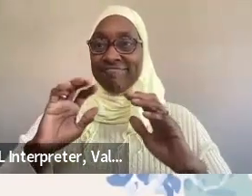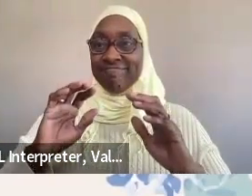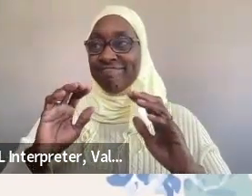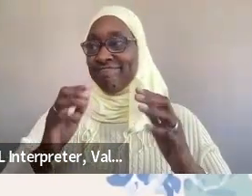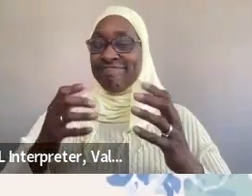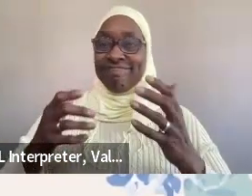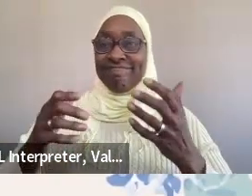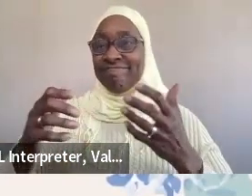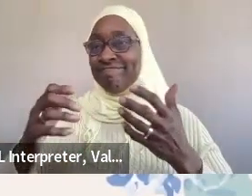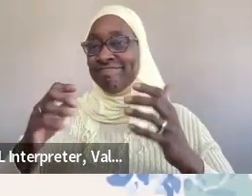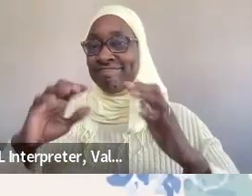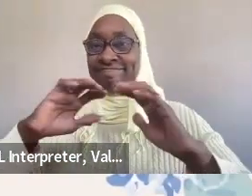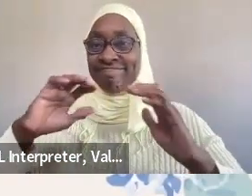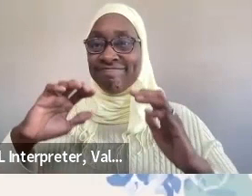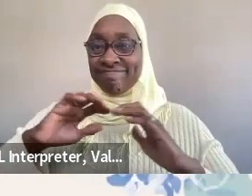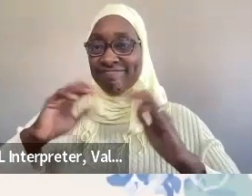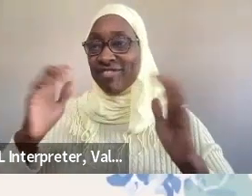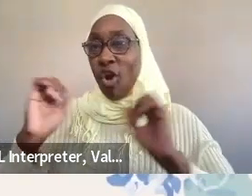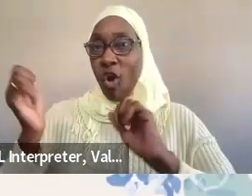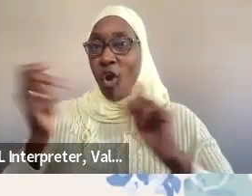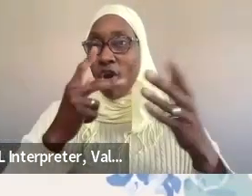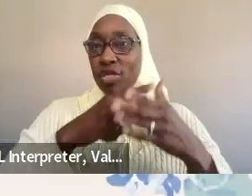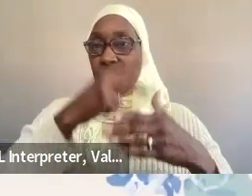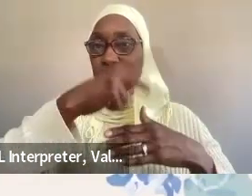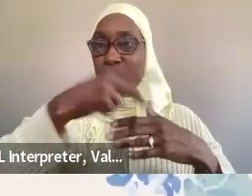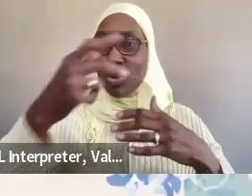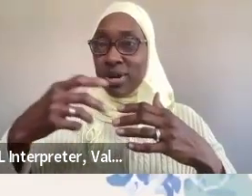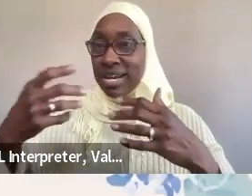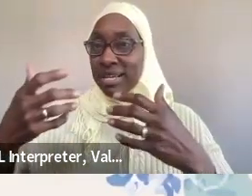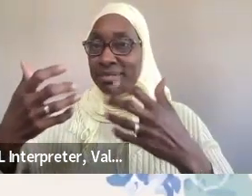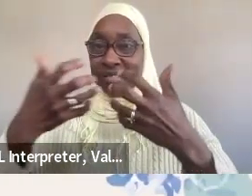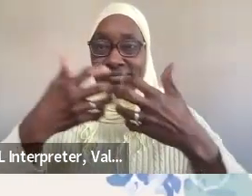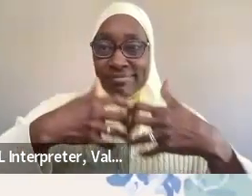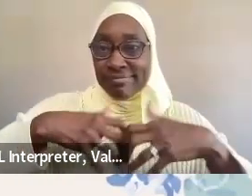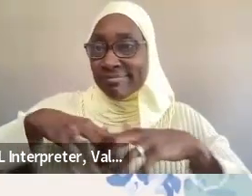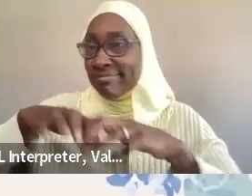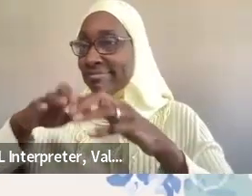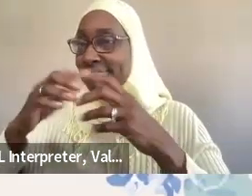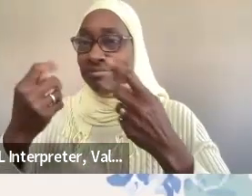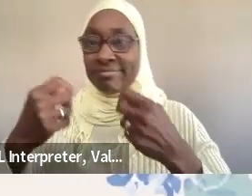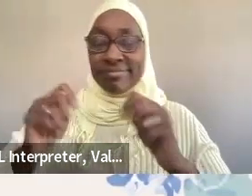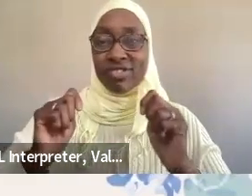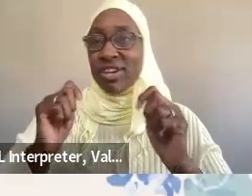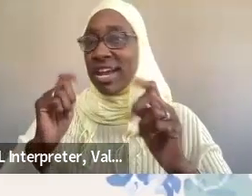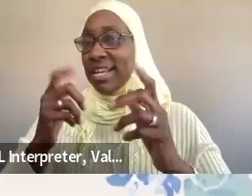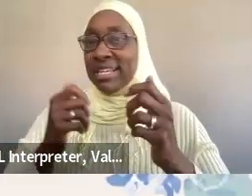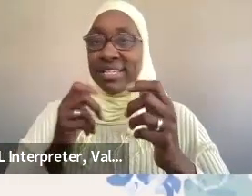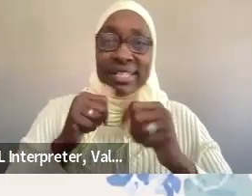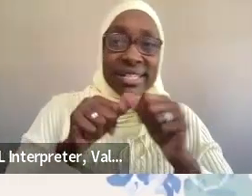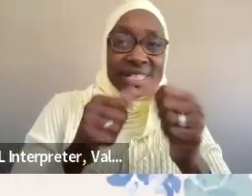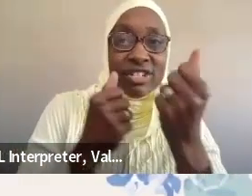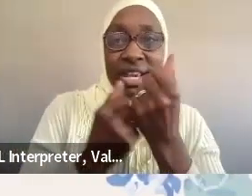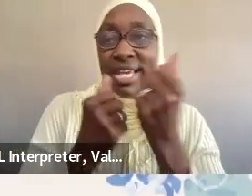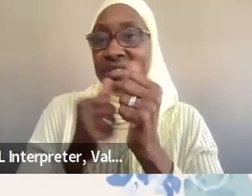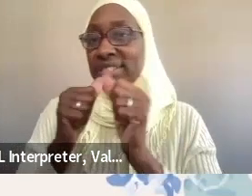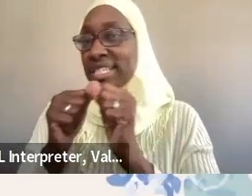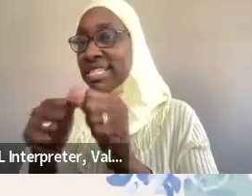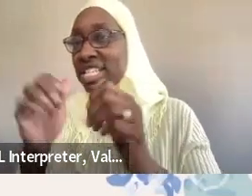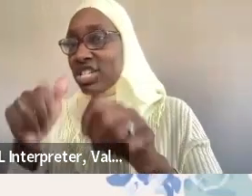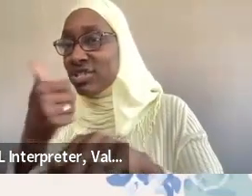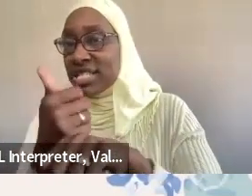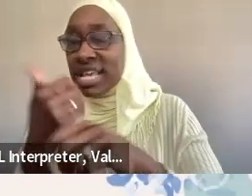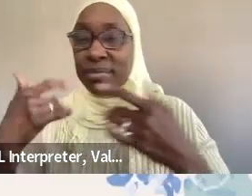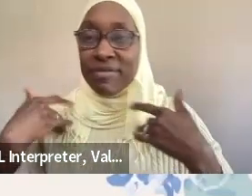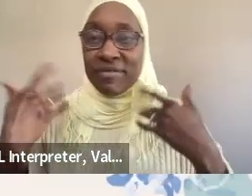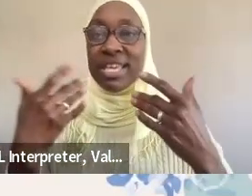coordinated. And then continual advocacy, continuing to hold events, creating and sharing